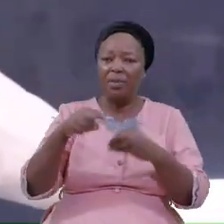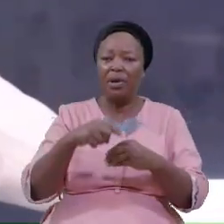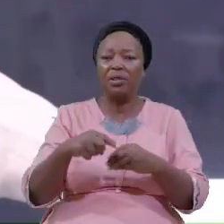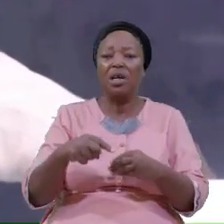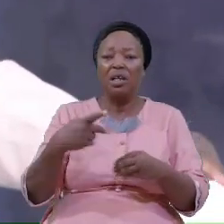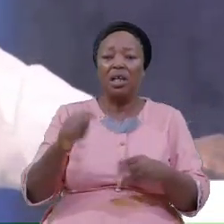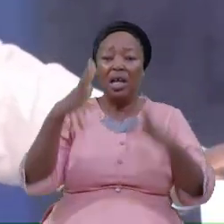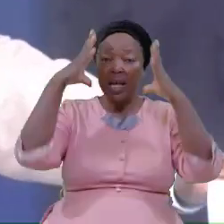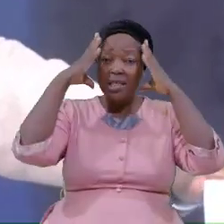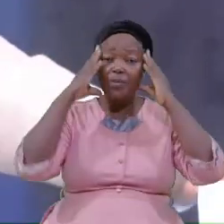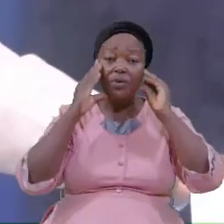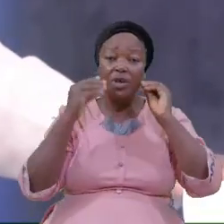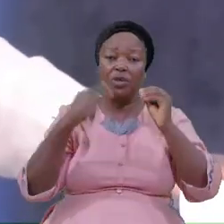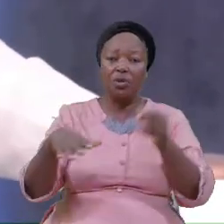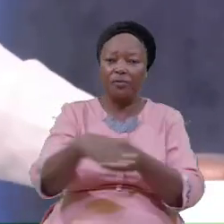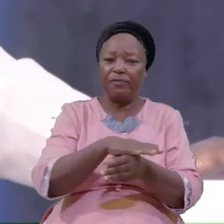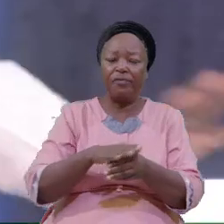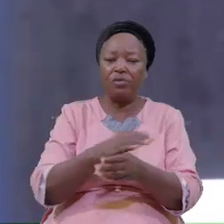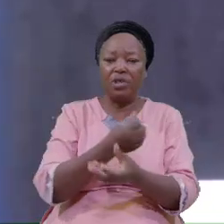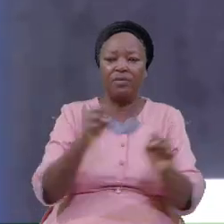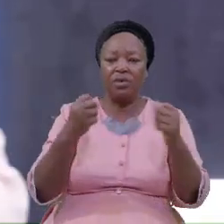full salvation today.